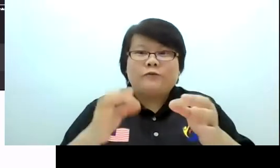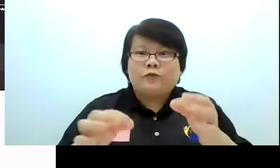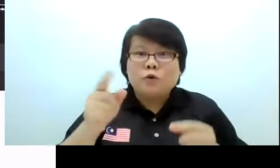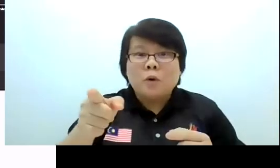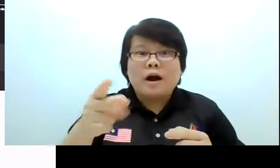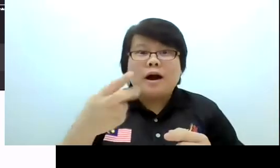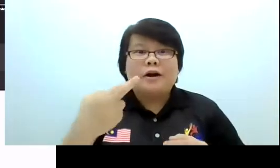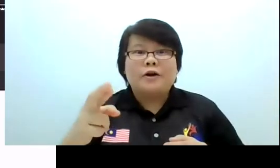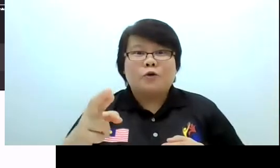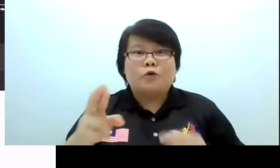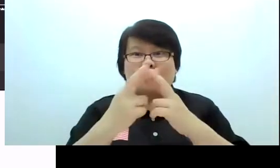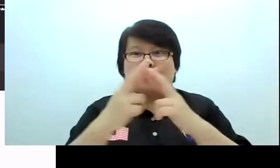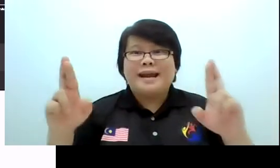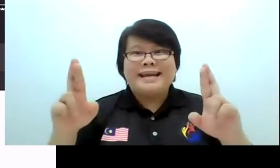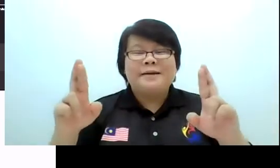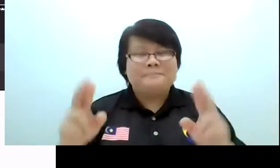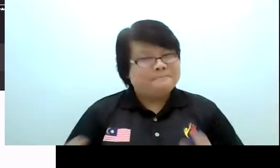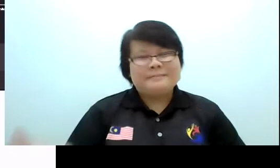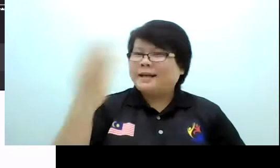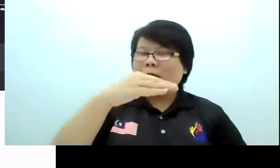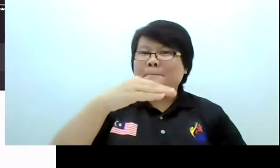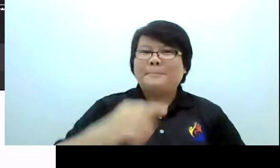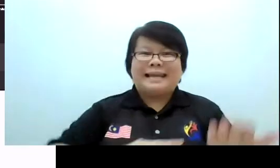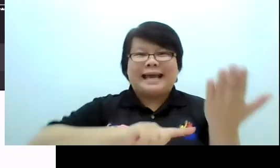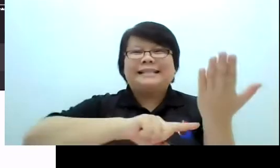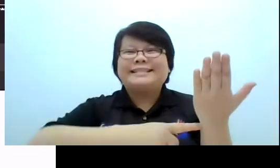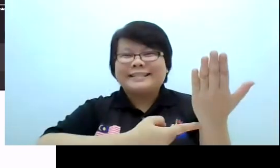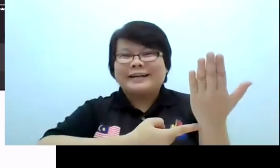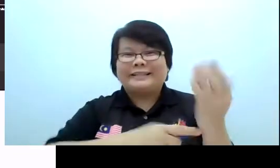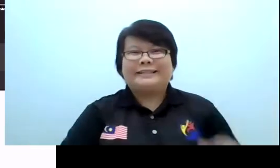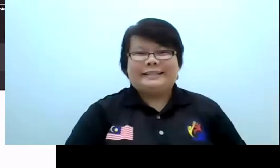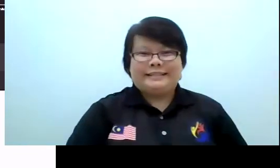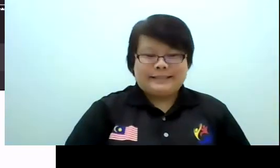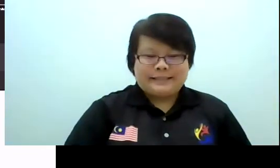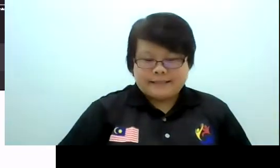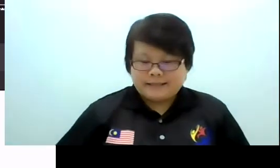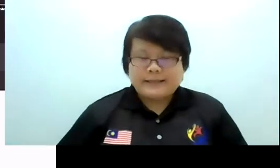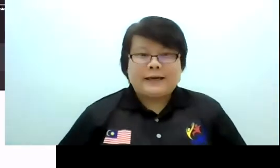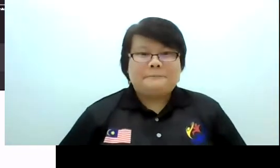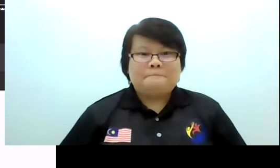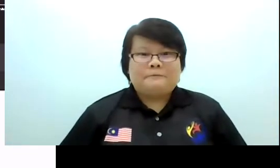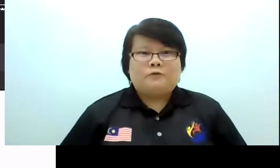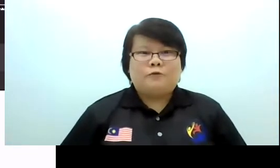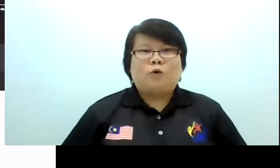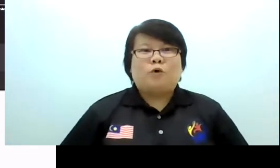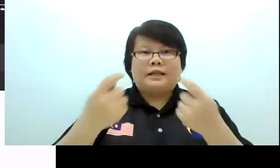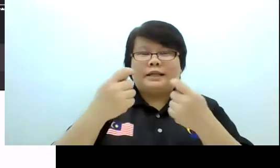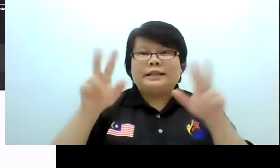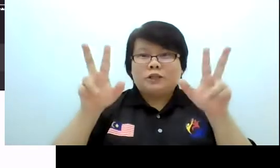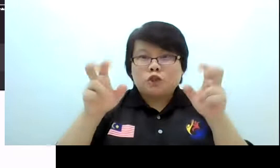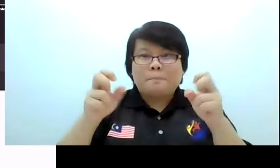Okay, if you are ready, come, let's start. Okay,